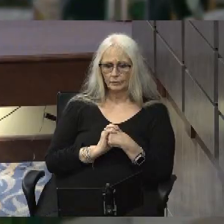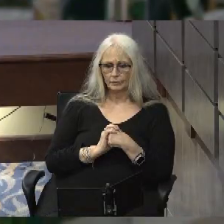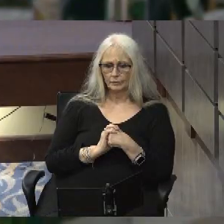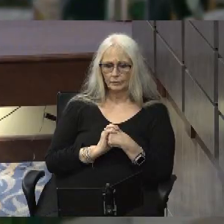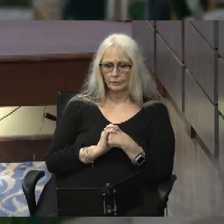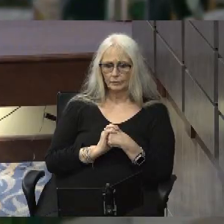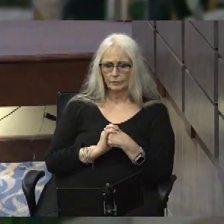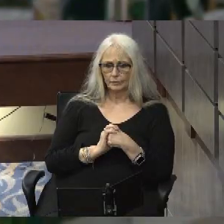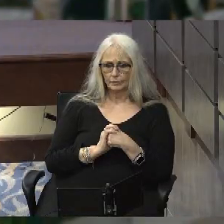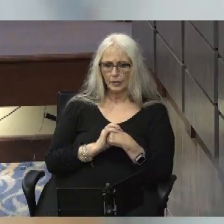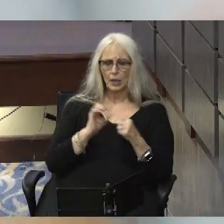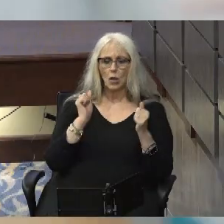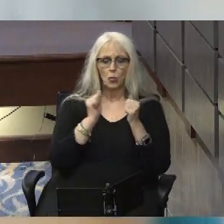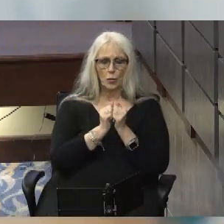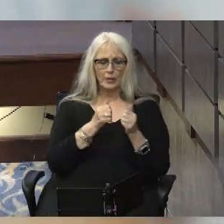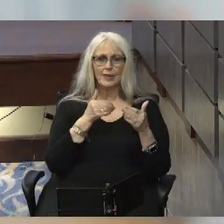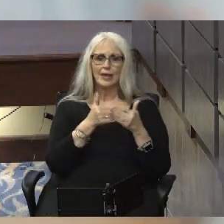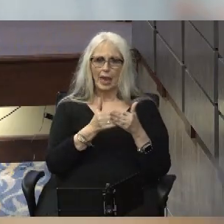With our neighbors.